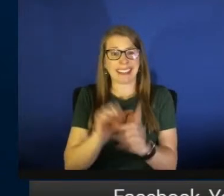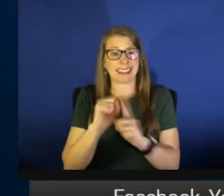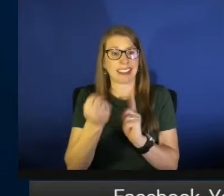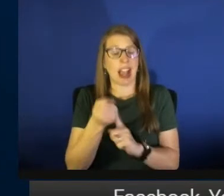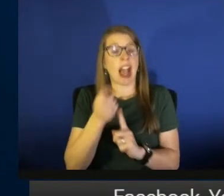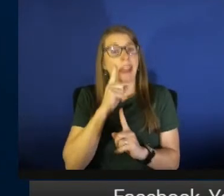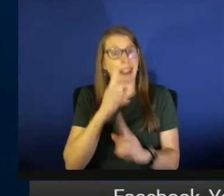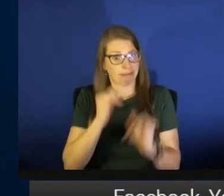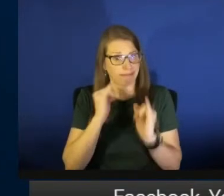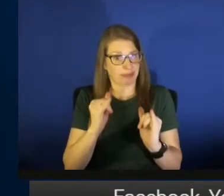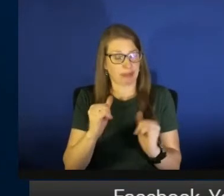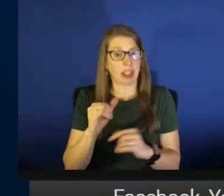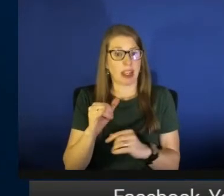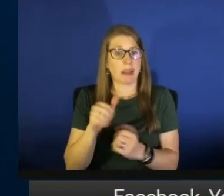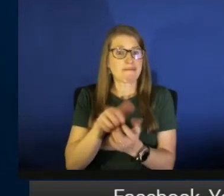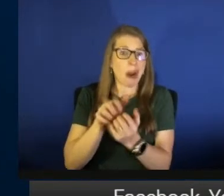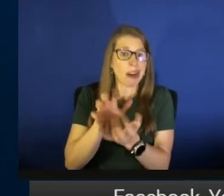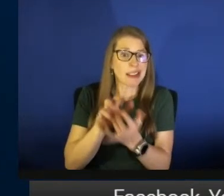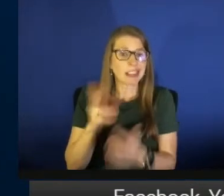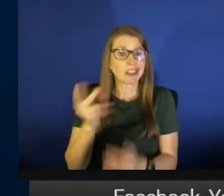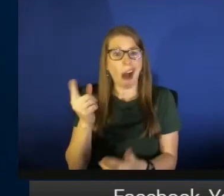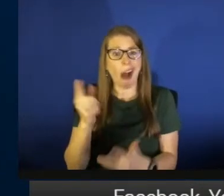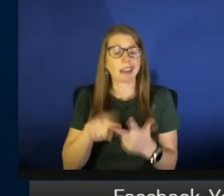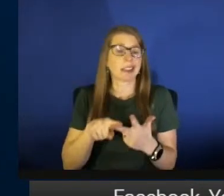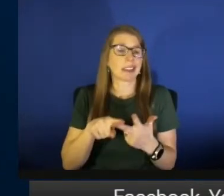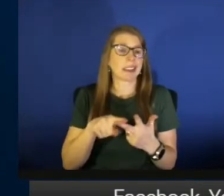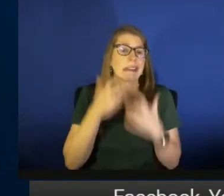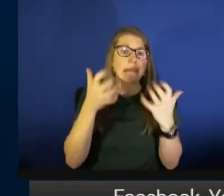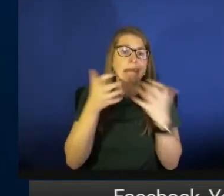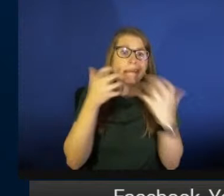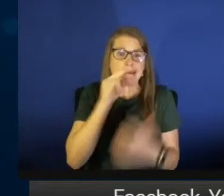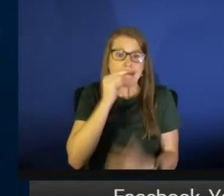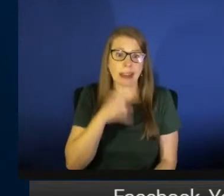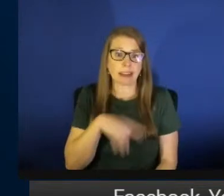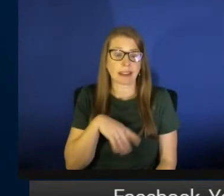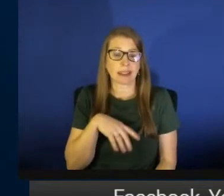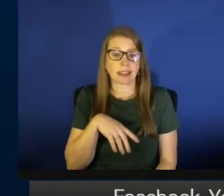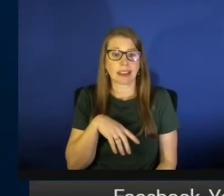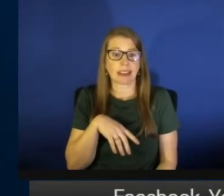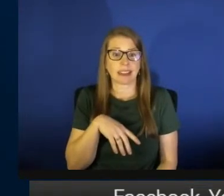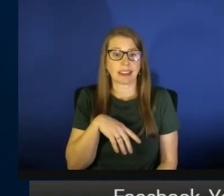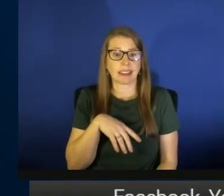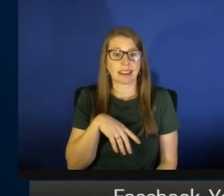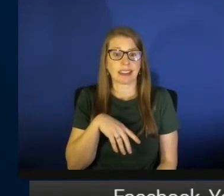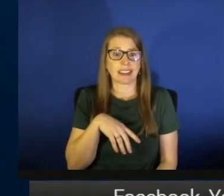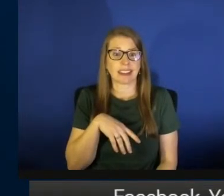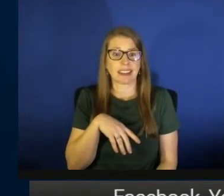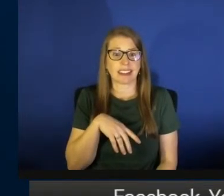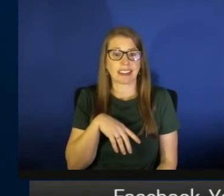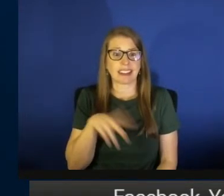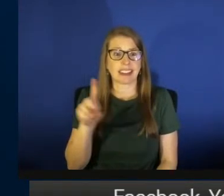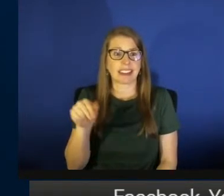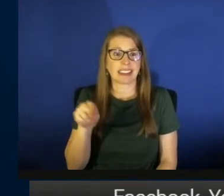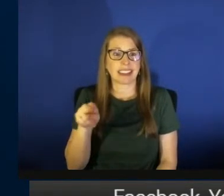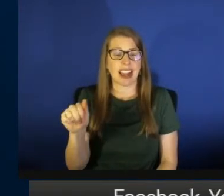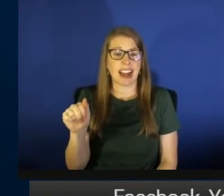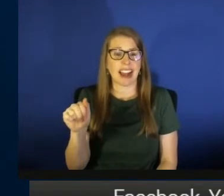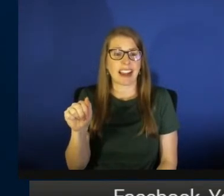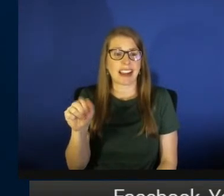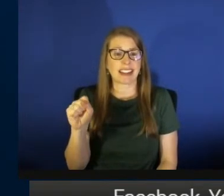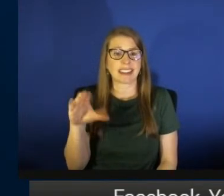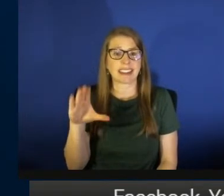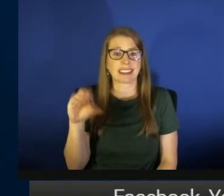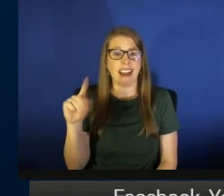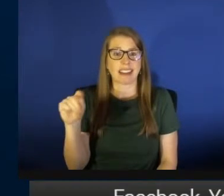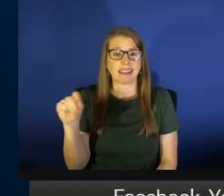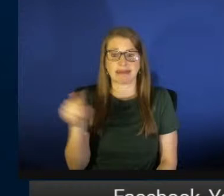Barking dogs and screaming kids. It was just kind of the sound of the time, for sure. Dana and Scott, did this change your guys' relationship there in the